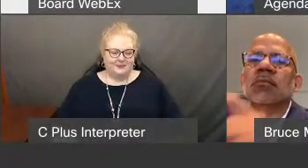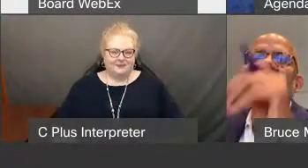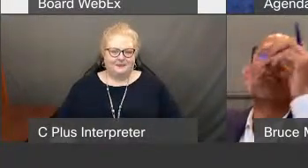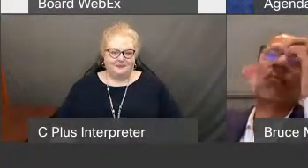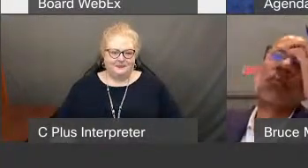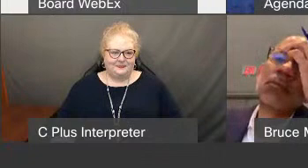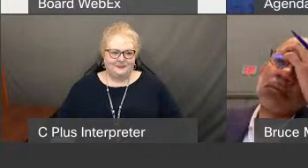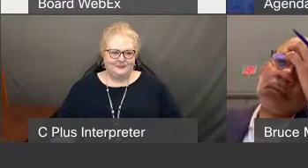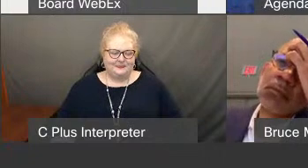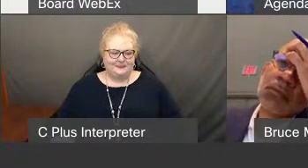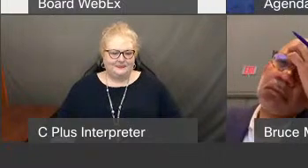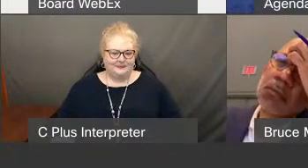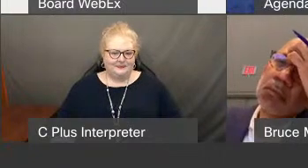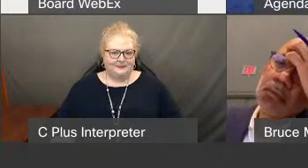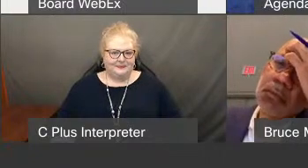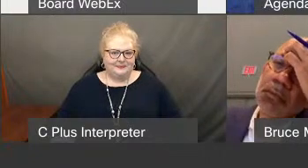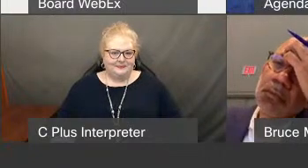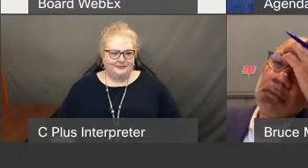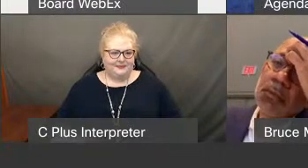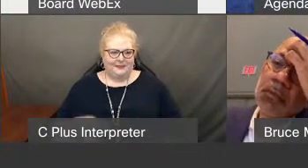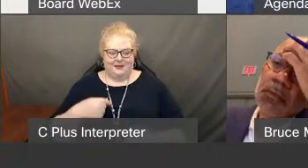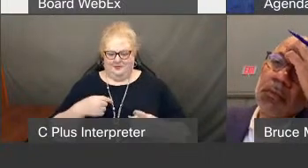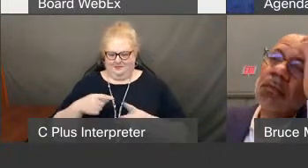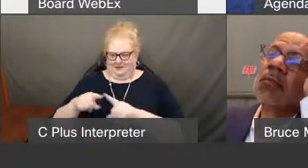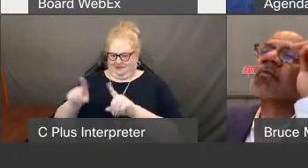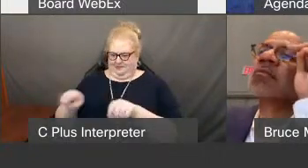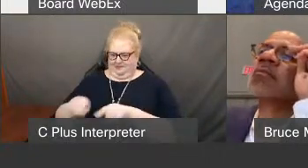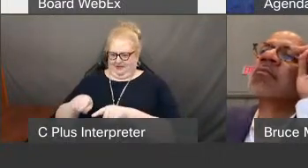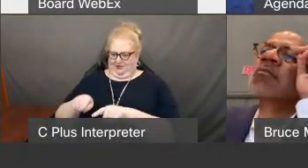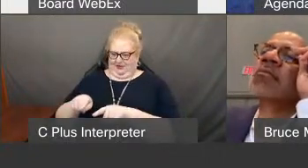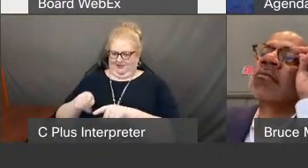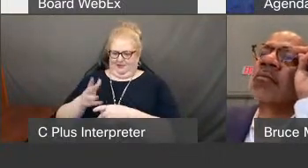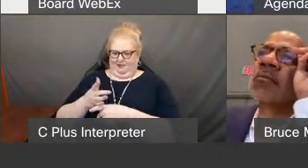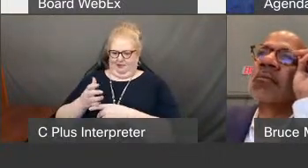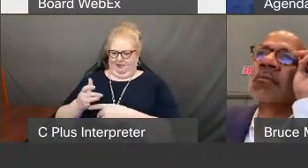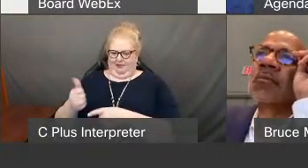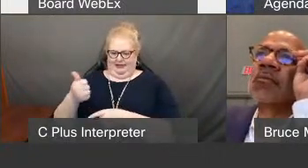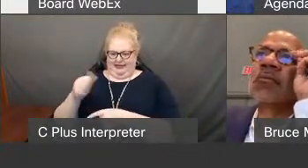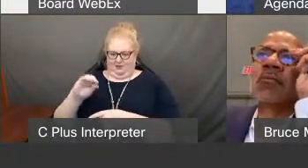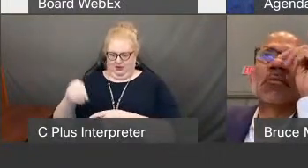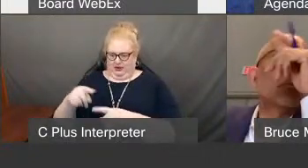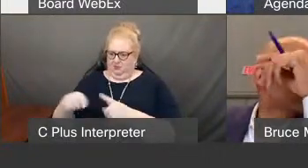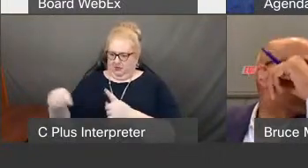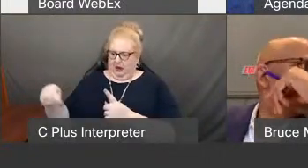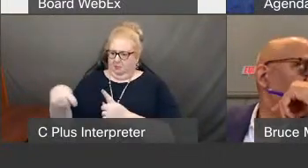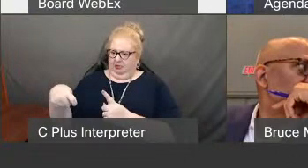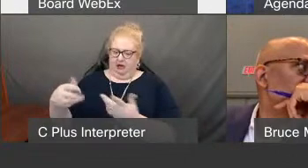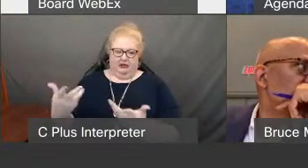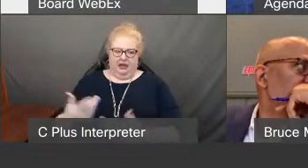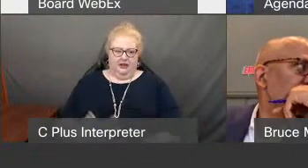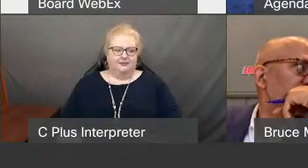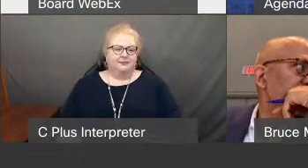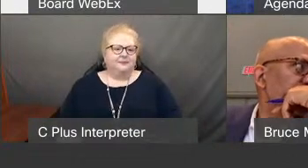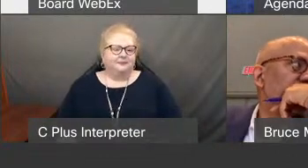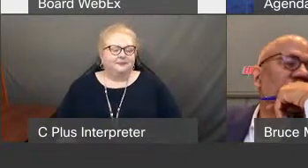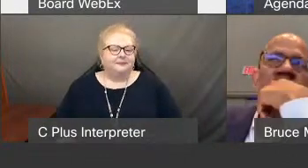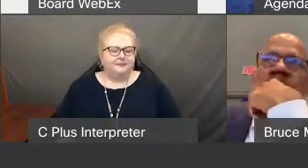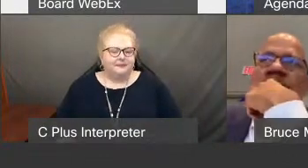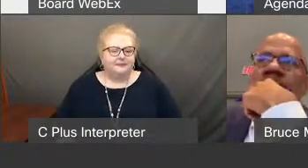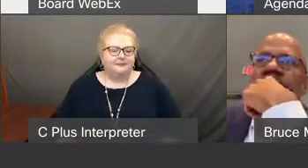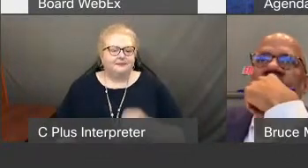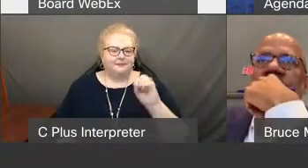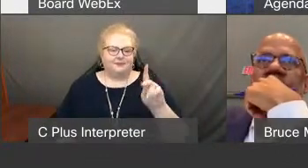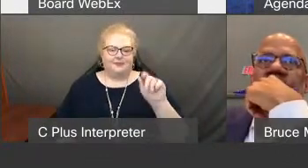All right. Somewhere. All right. I'm about to die here. I'm 10%. Yes, ma'am. I'm plugged in. Yes, ma'am. Director